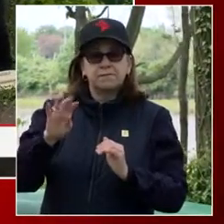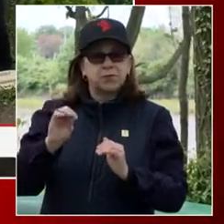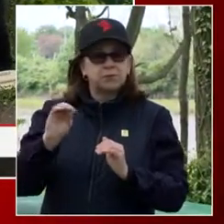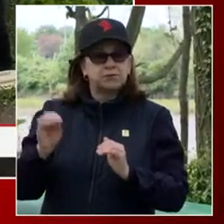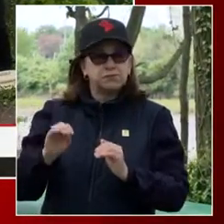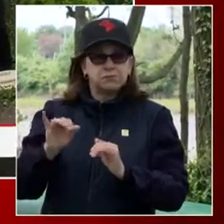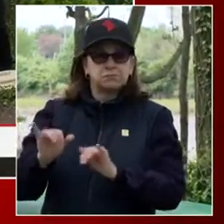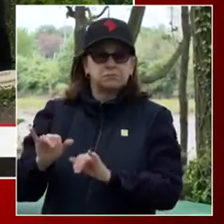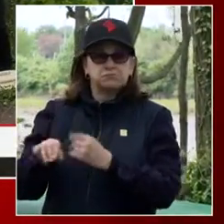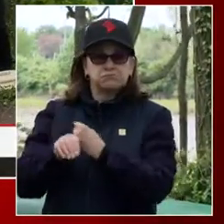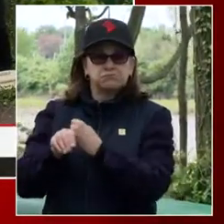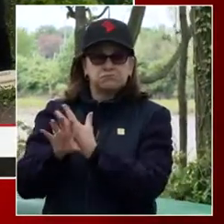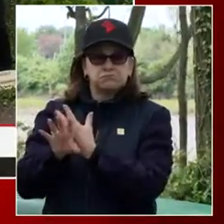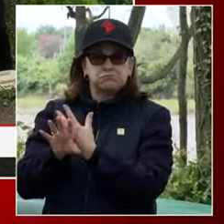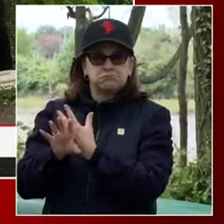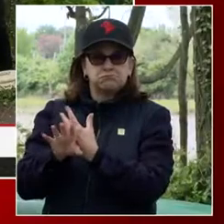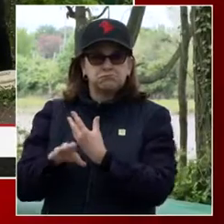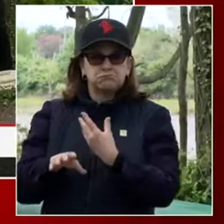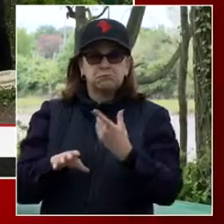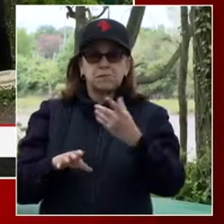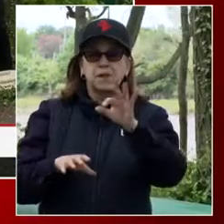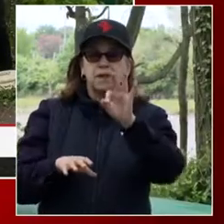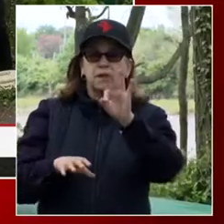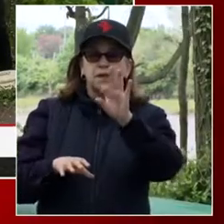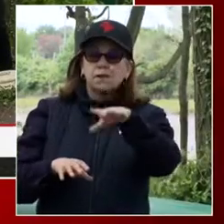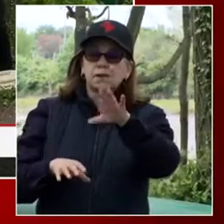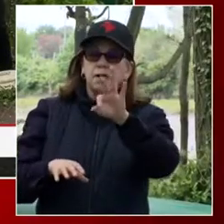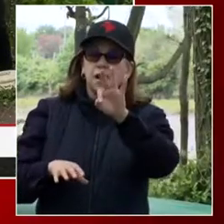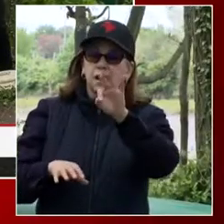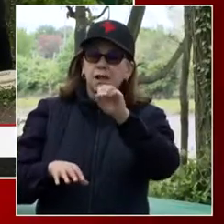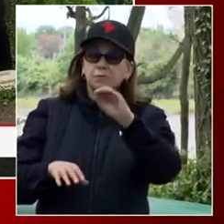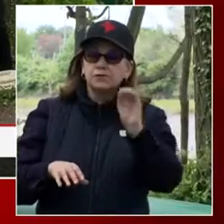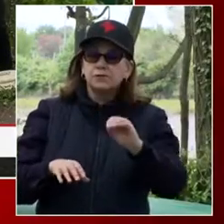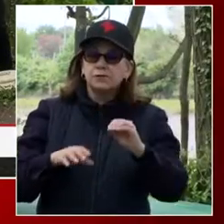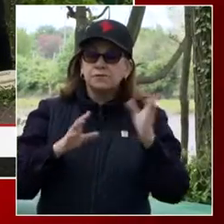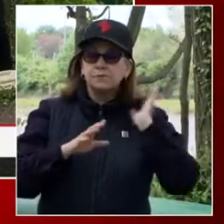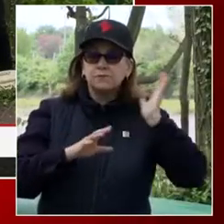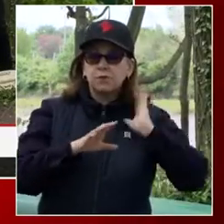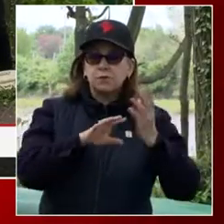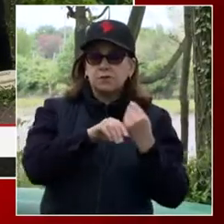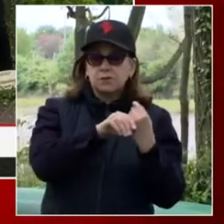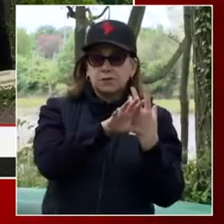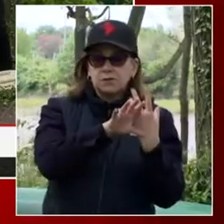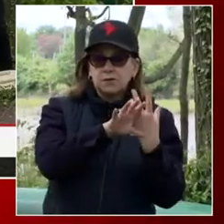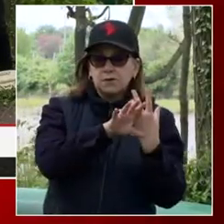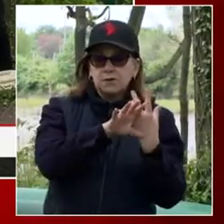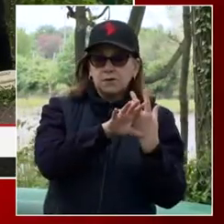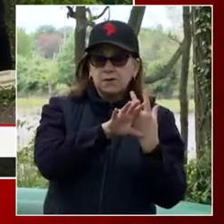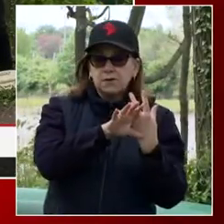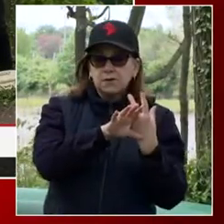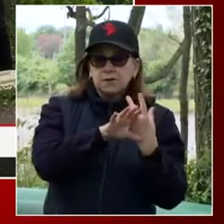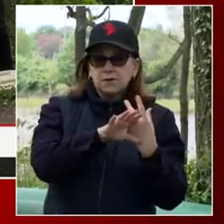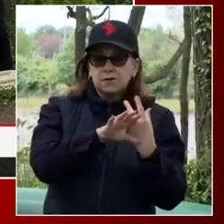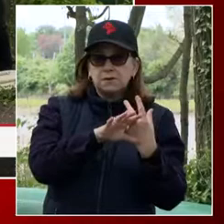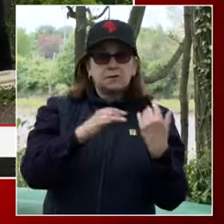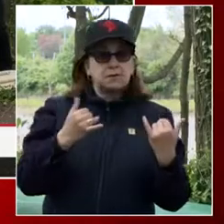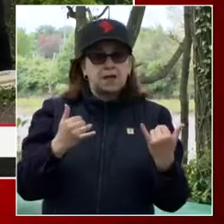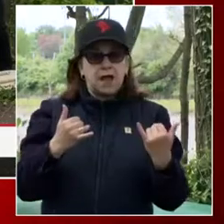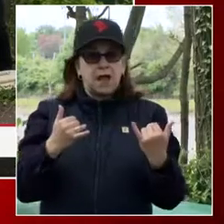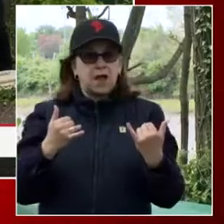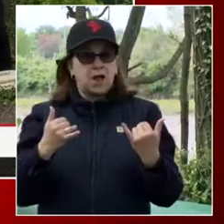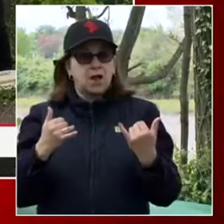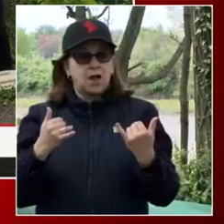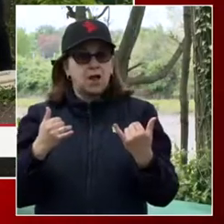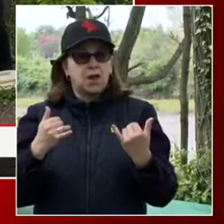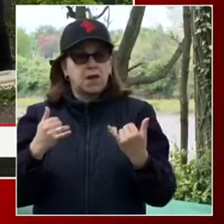almost 90% in person. And we will increase that number throughout the spring and summer. And then what more to get people back,